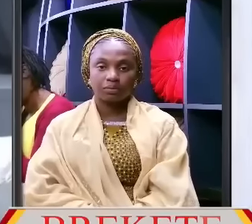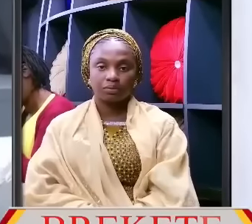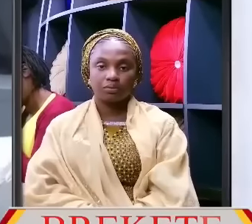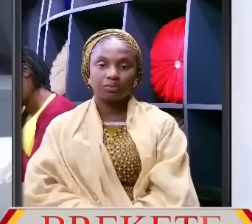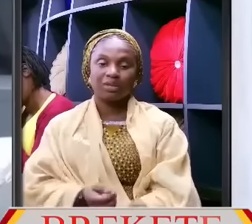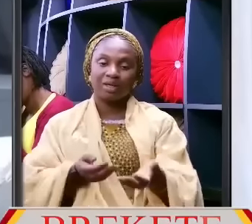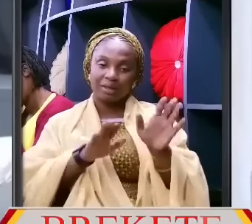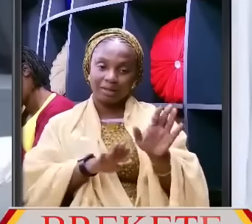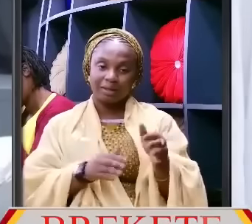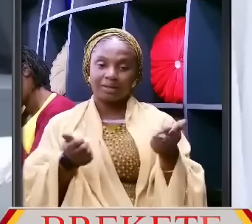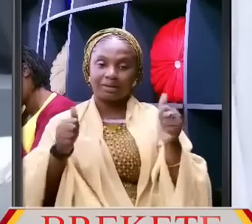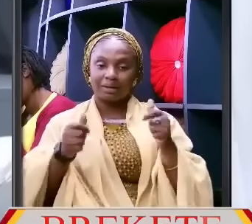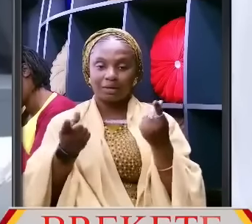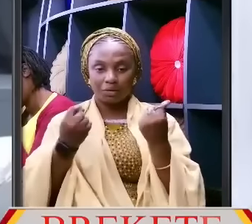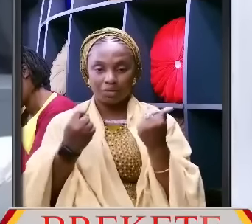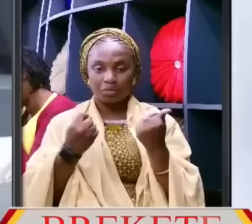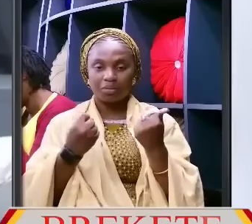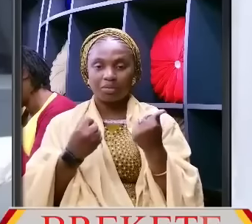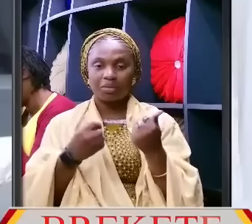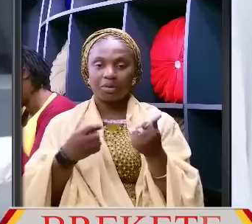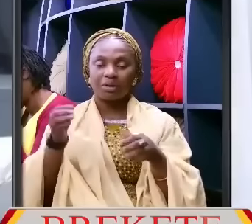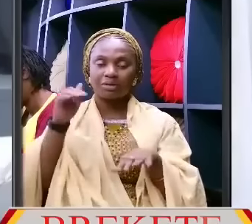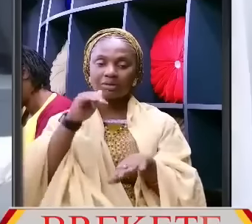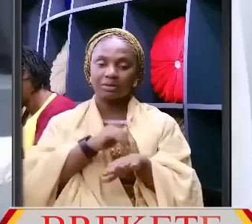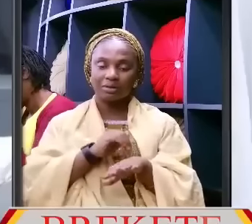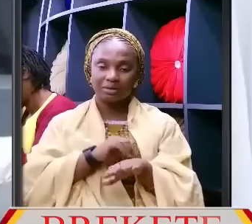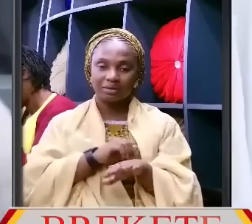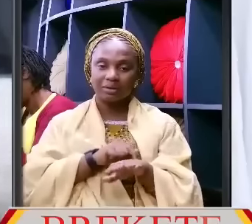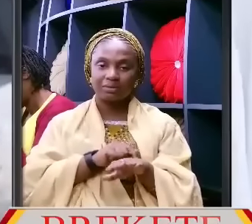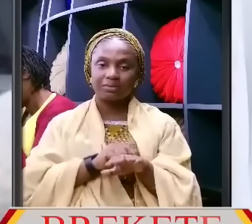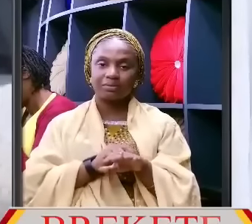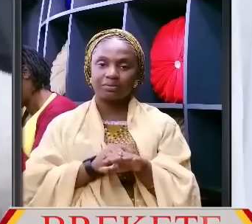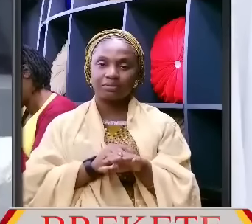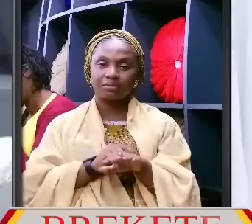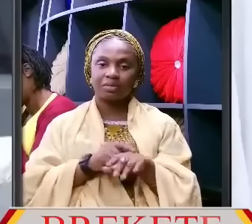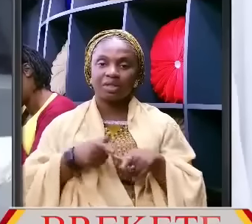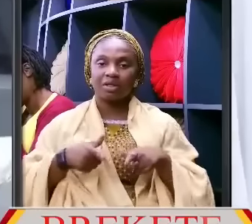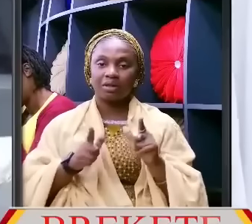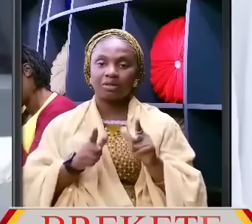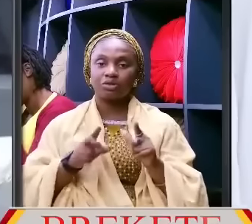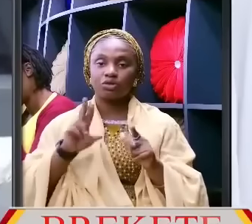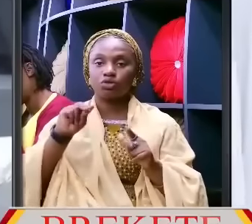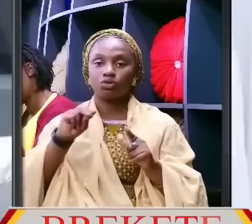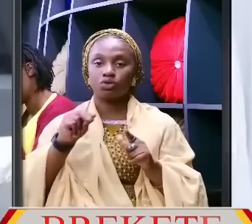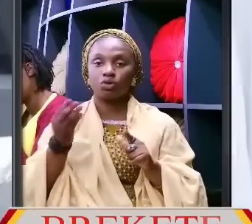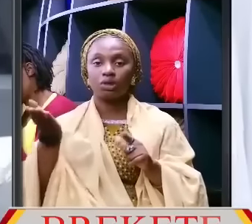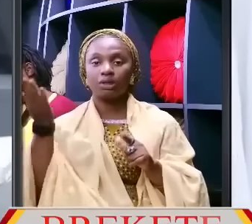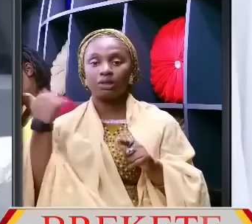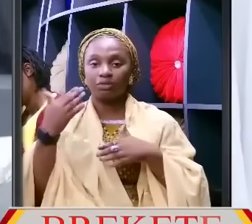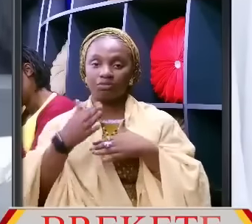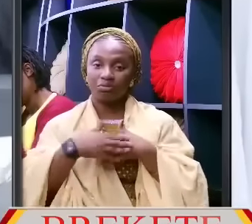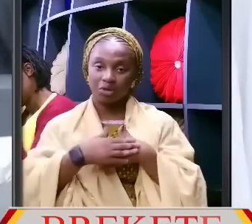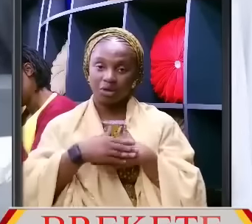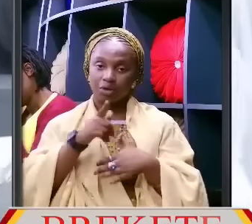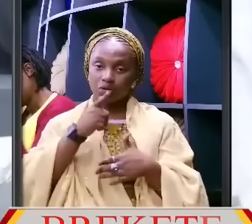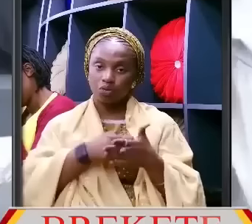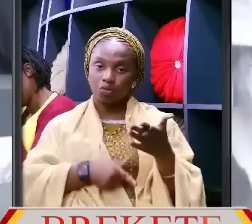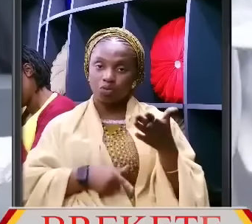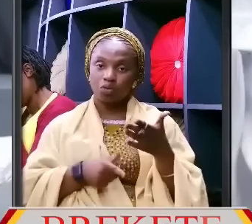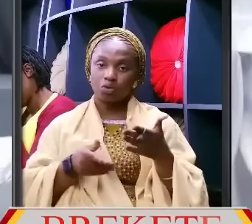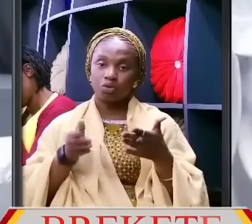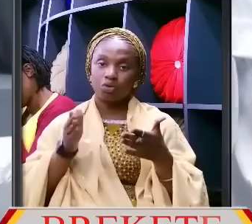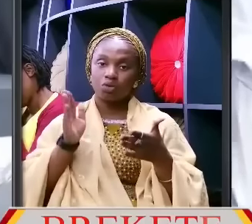Death can come at any given time. Make we not leave behind, waiting.